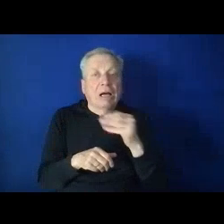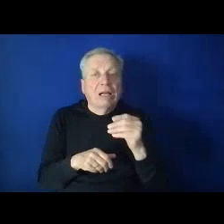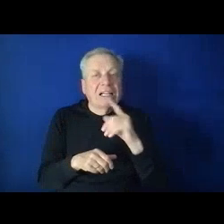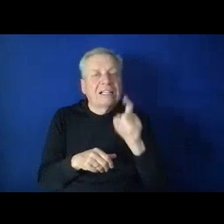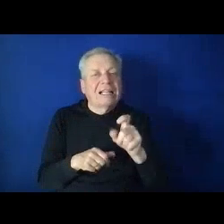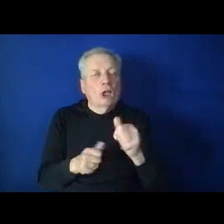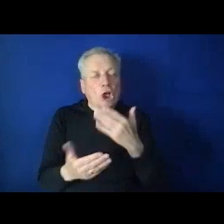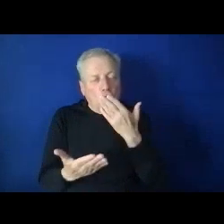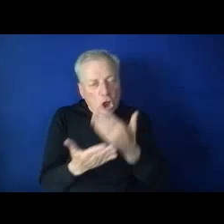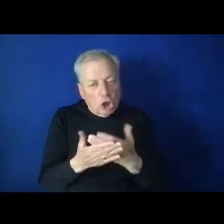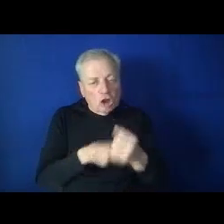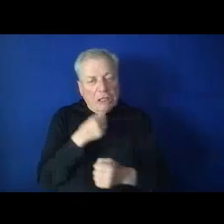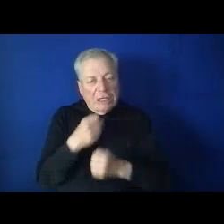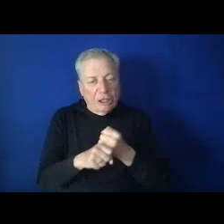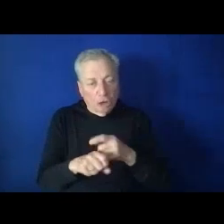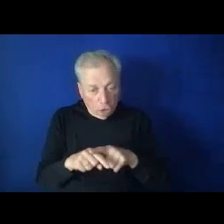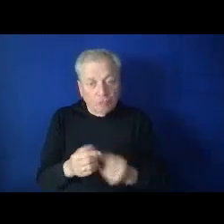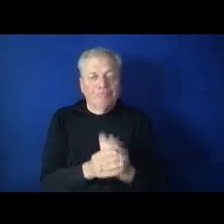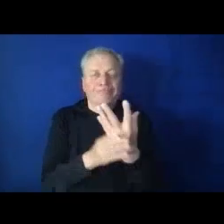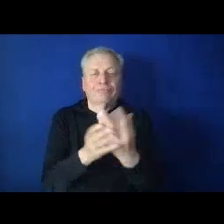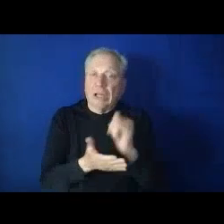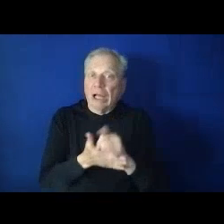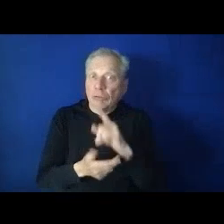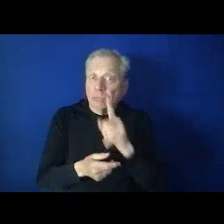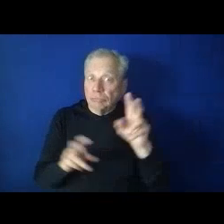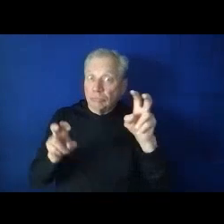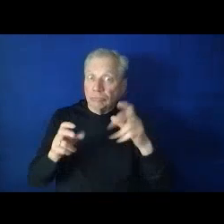year to bloom. So that was exciting.